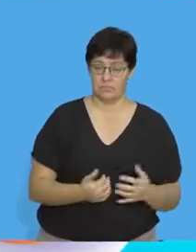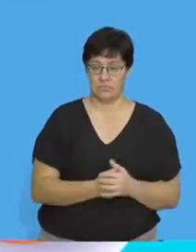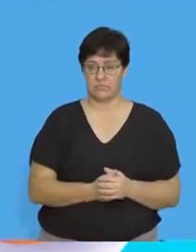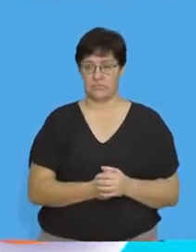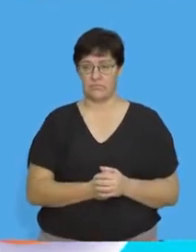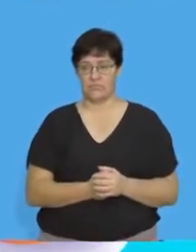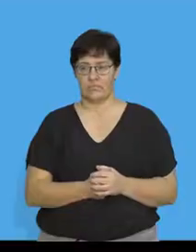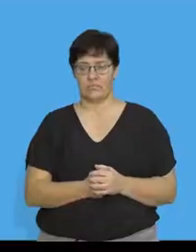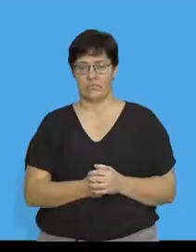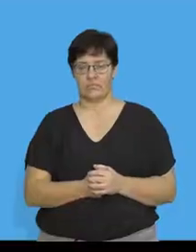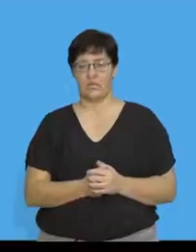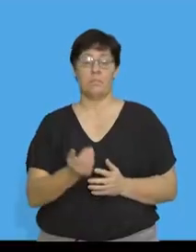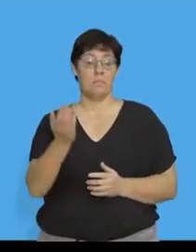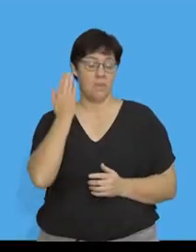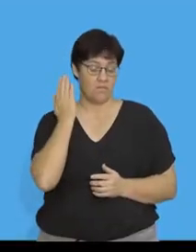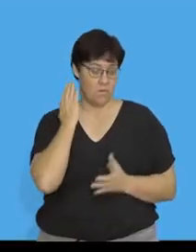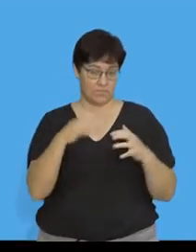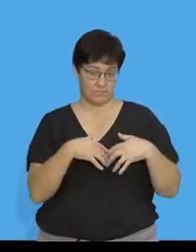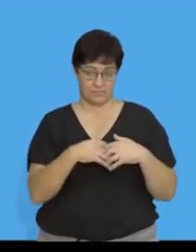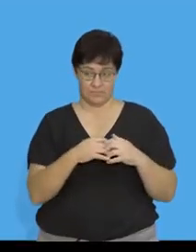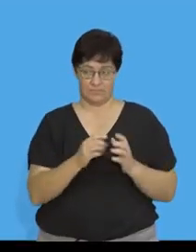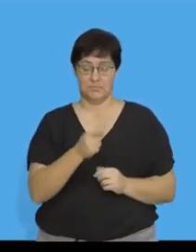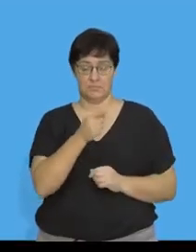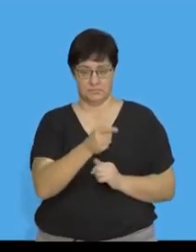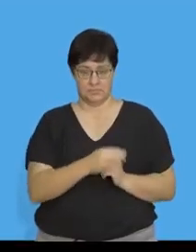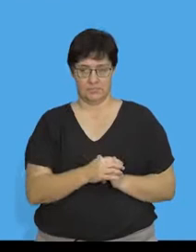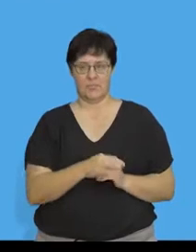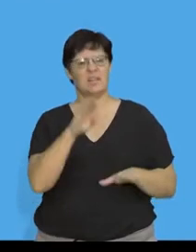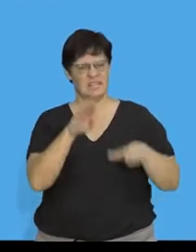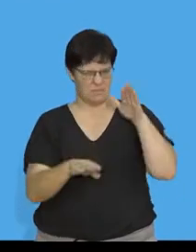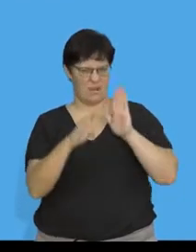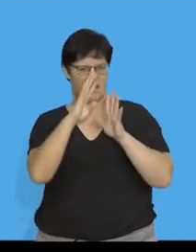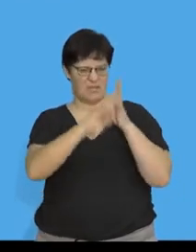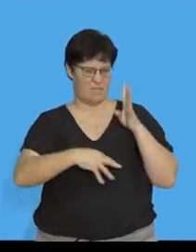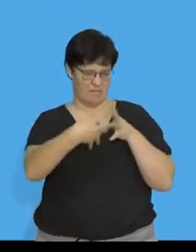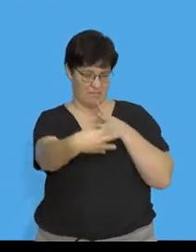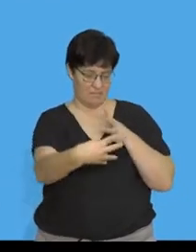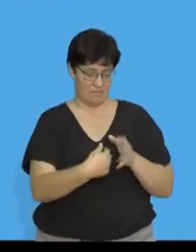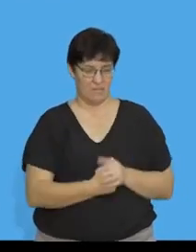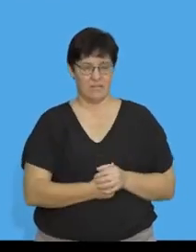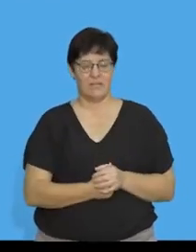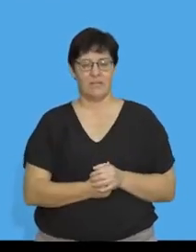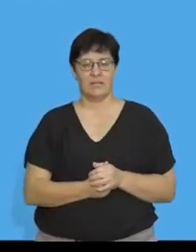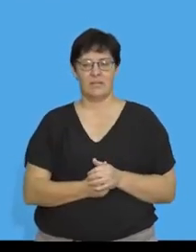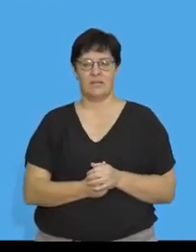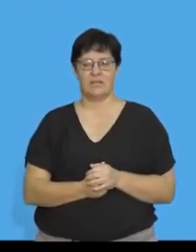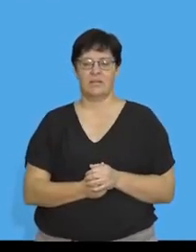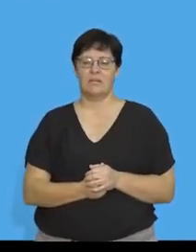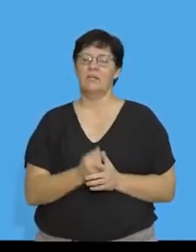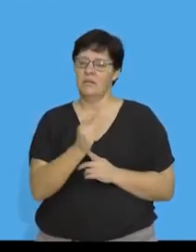So there's all sorts of apparatus we can use to measure this. And it is